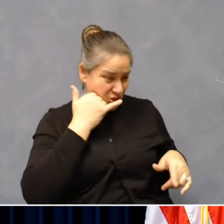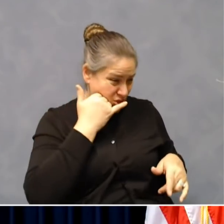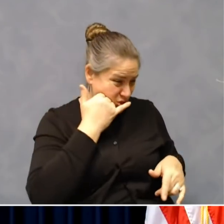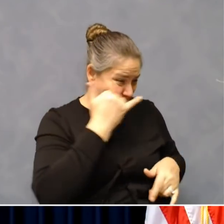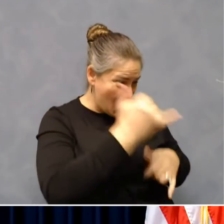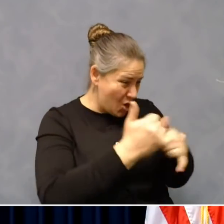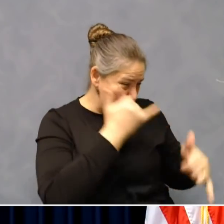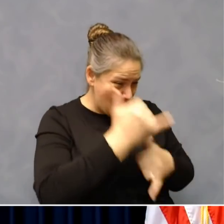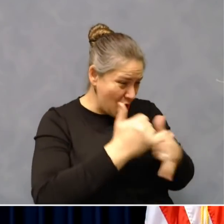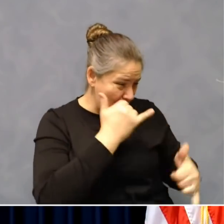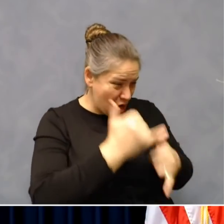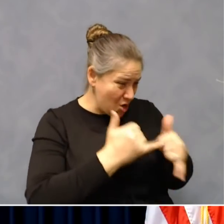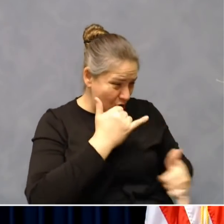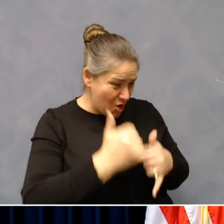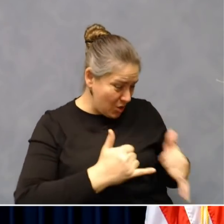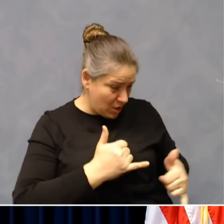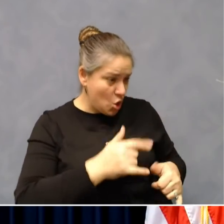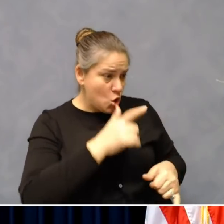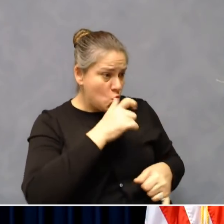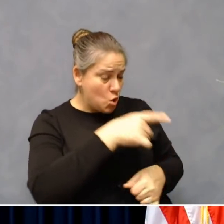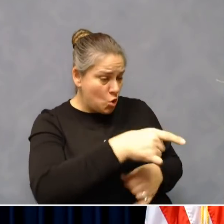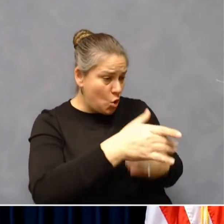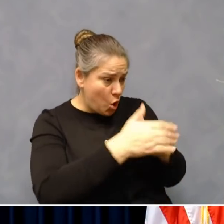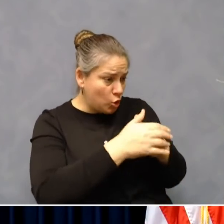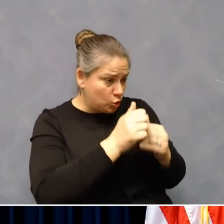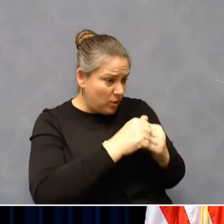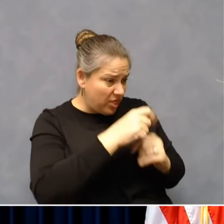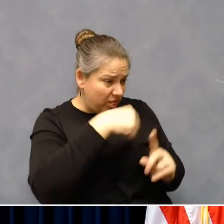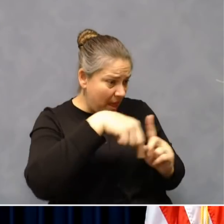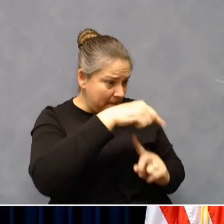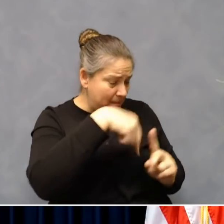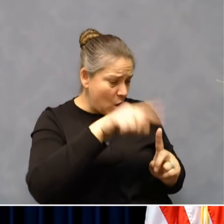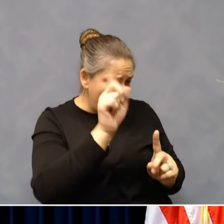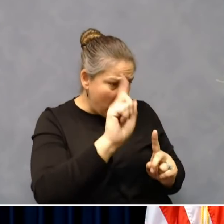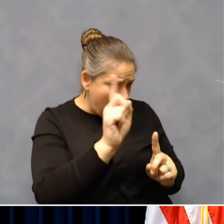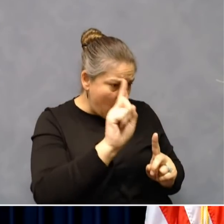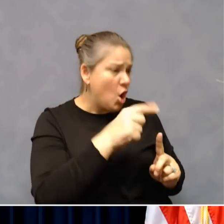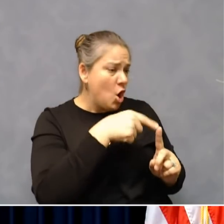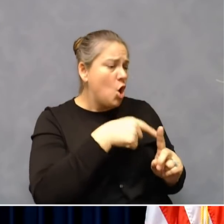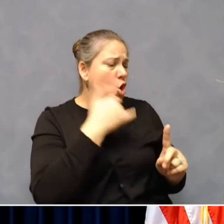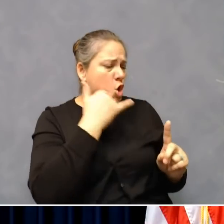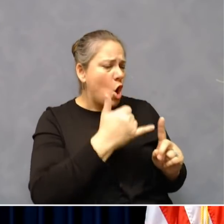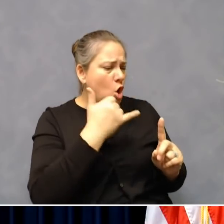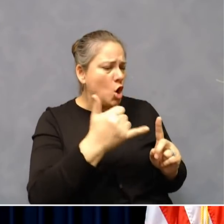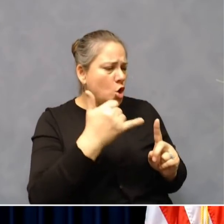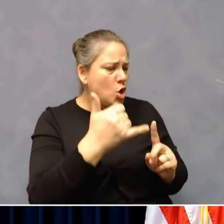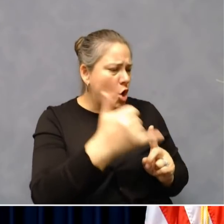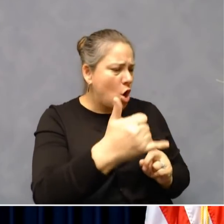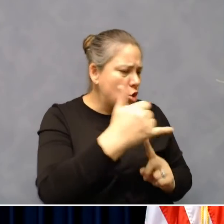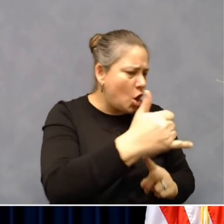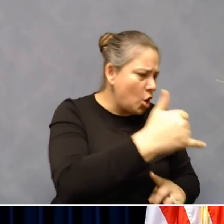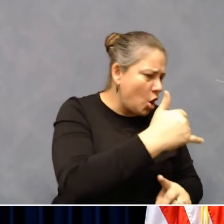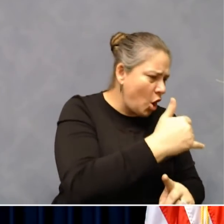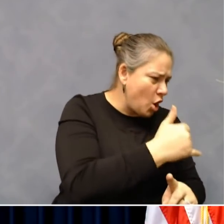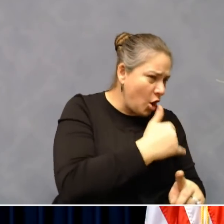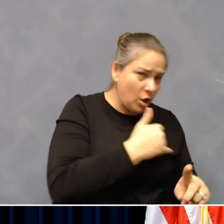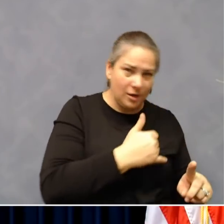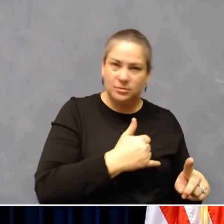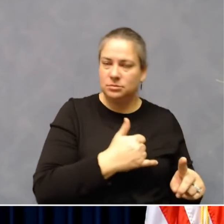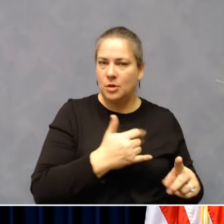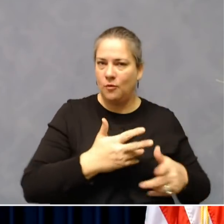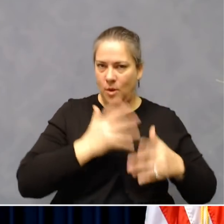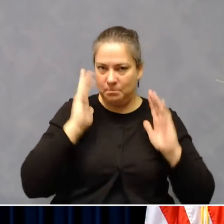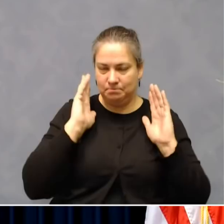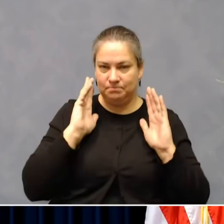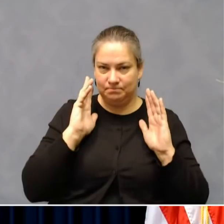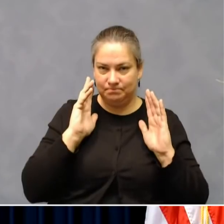close contacts that's that's overwhelming contact tracing is is meant to stop uh